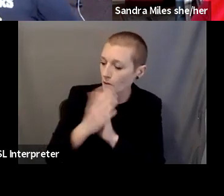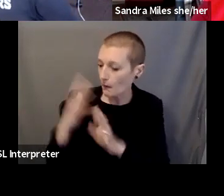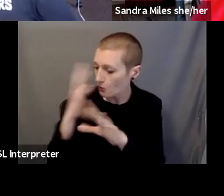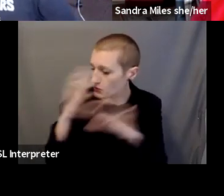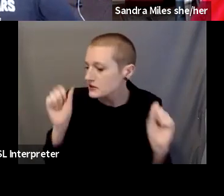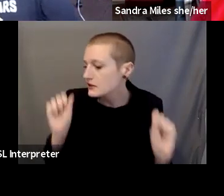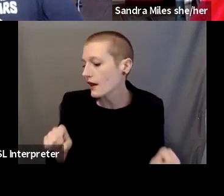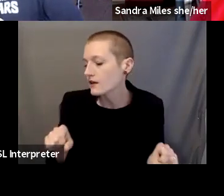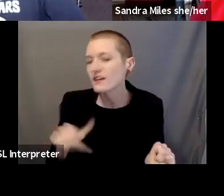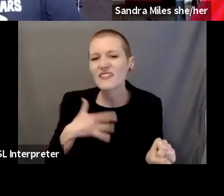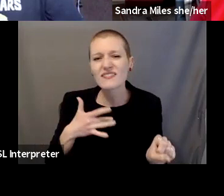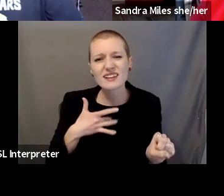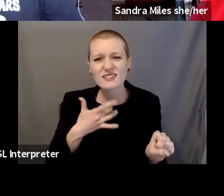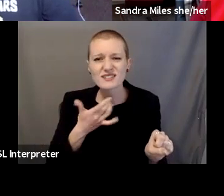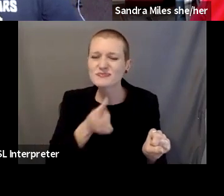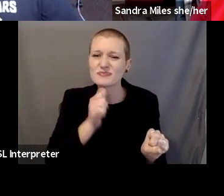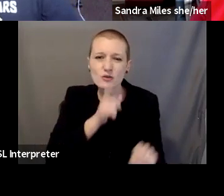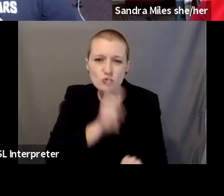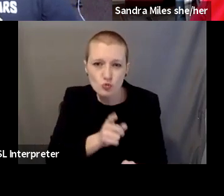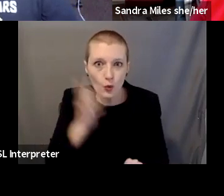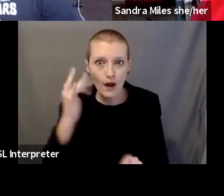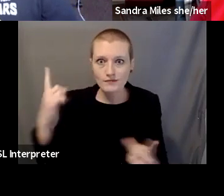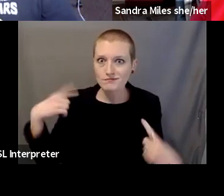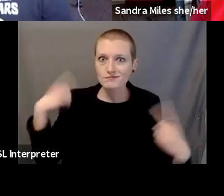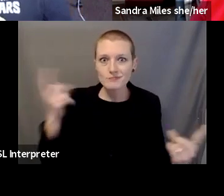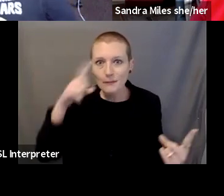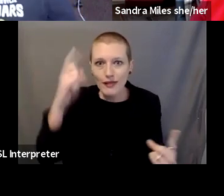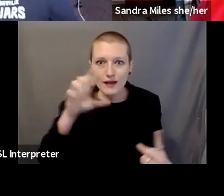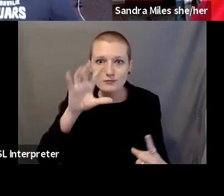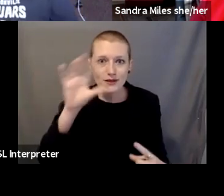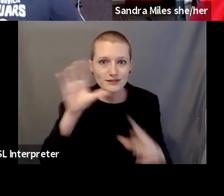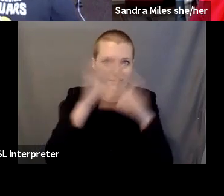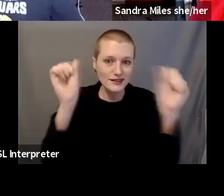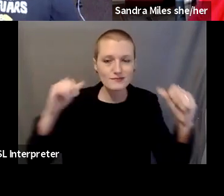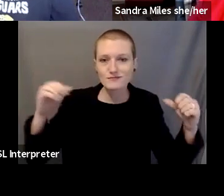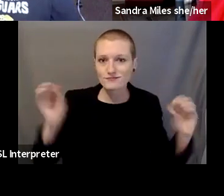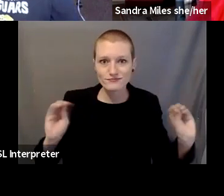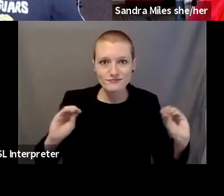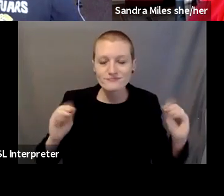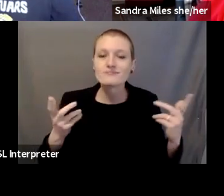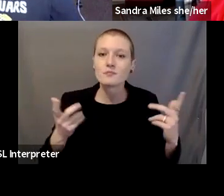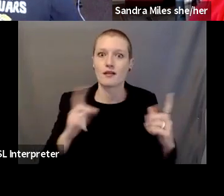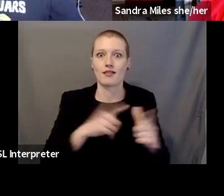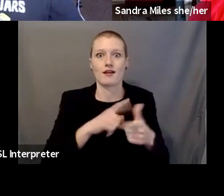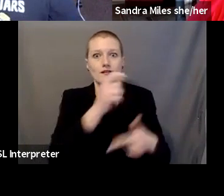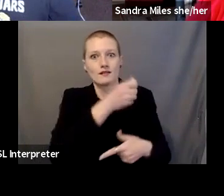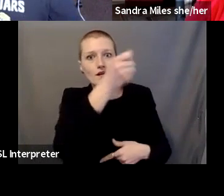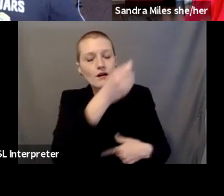So I'll go ahead and end on that note, kind of going from the beginning and taking it to now. Yeah.